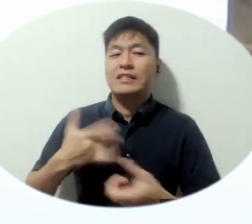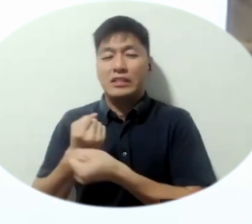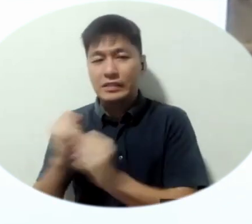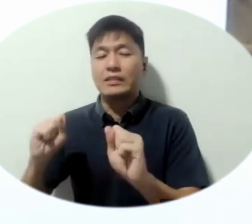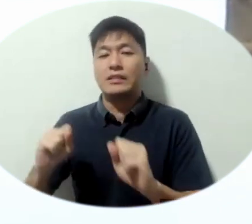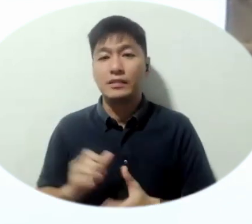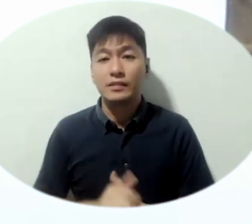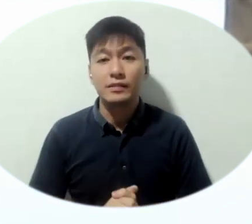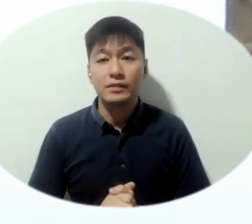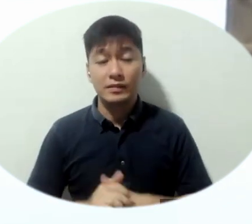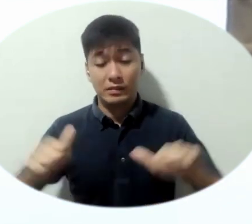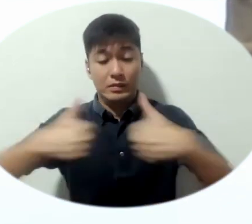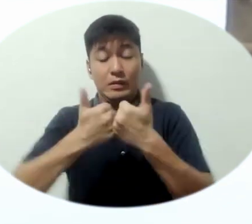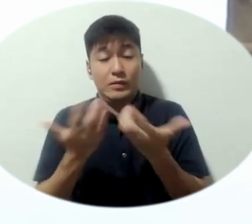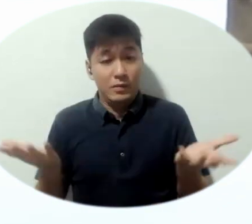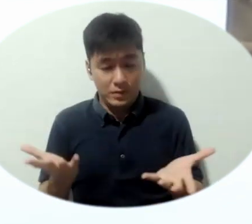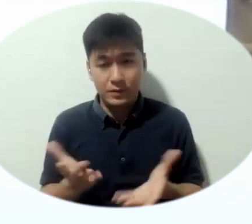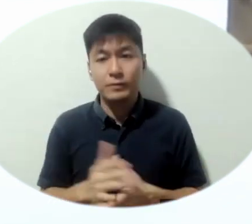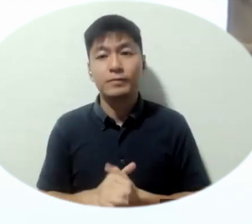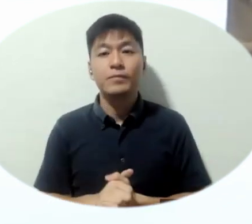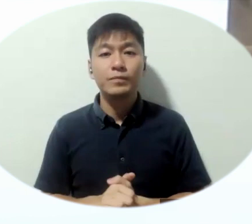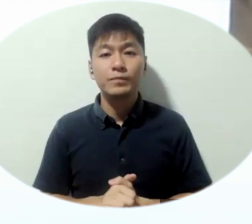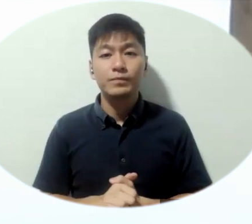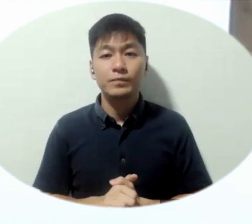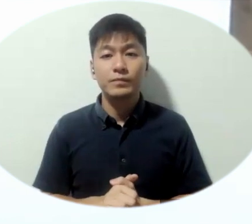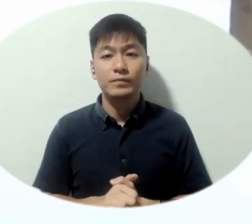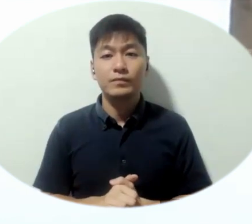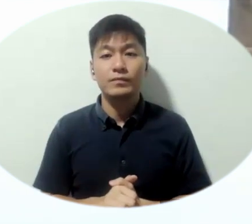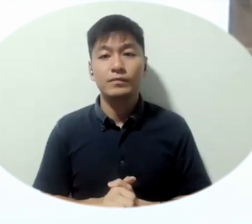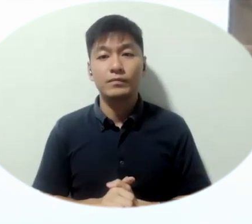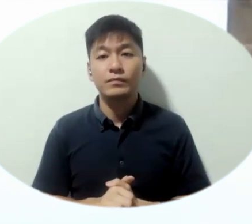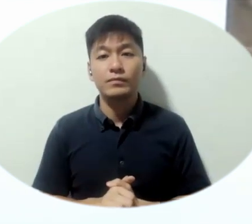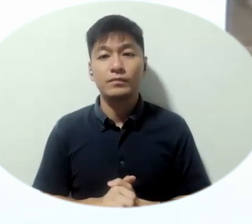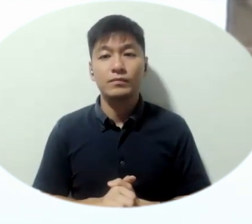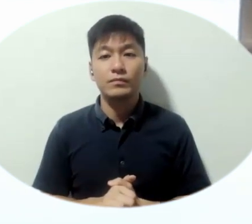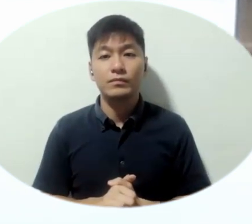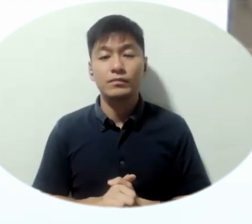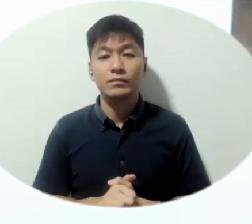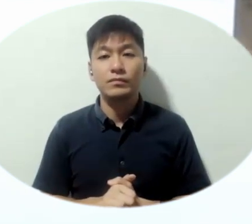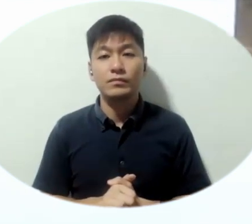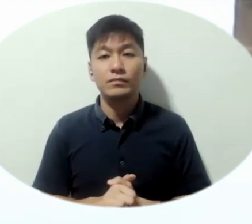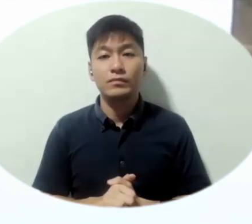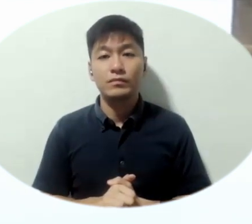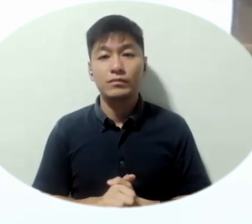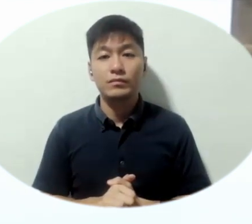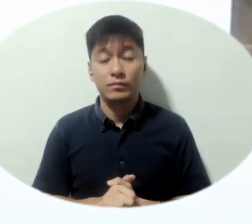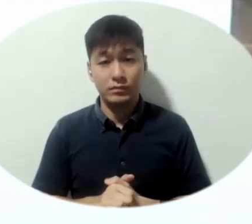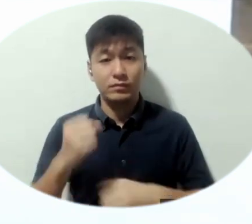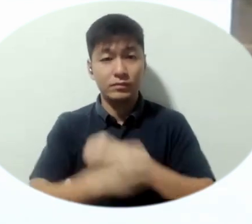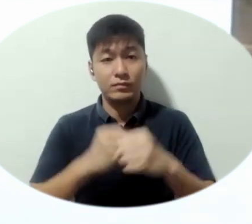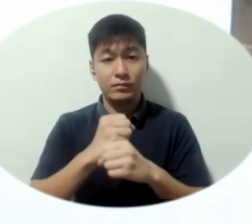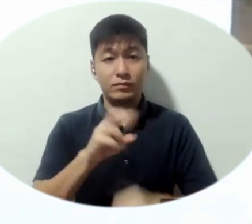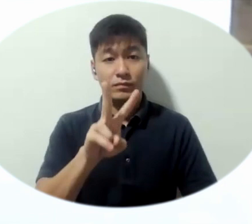the challenge is that during the war that has started in Yemen in 2015, it was